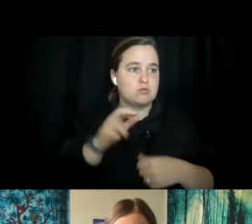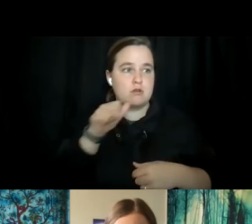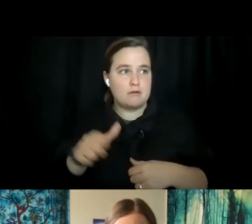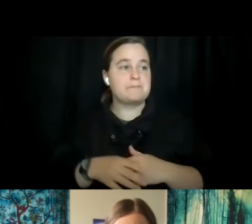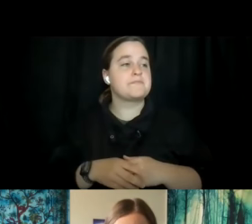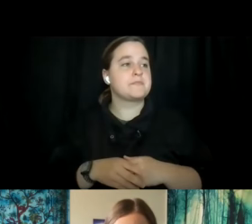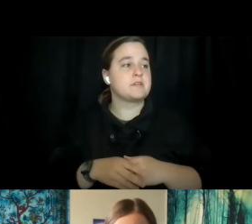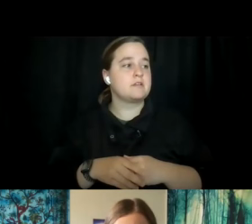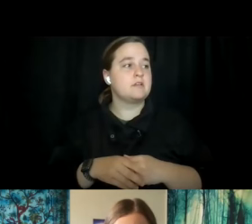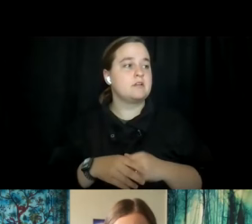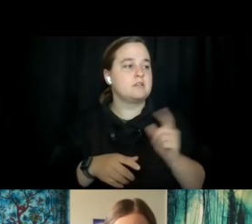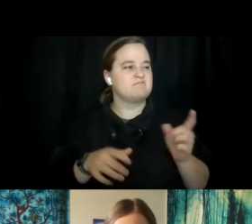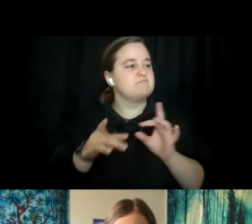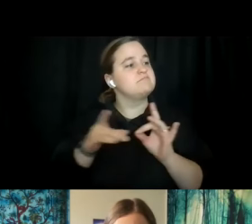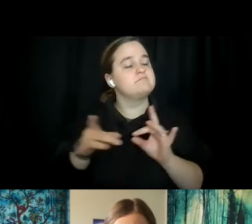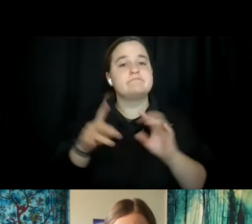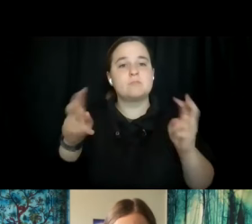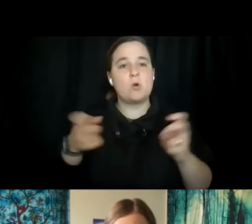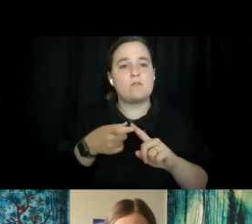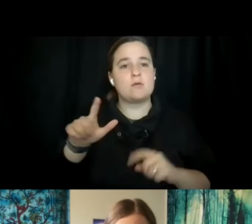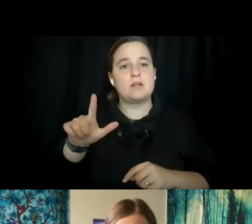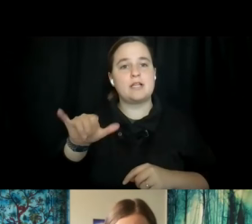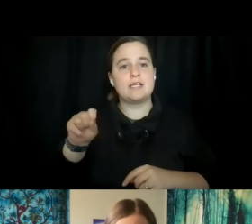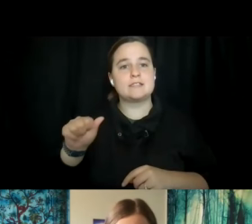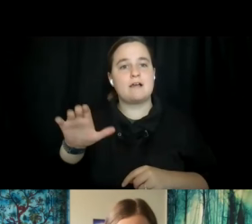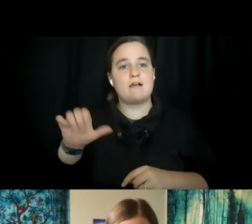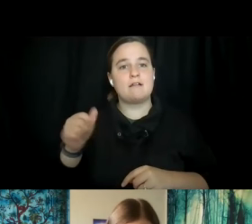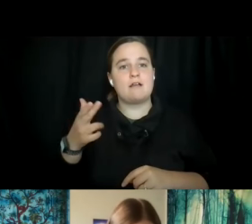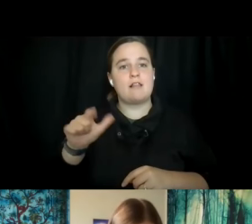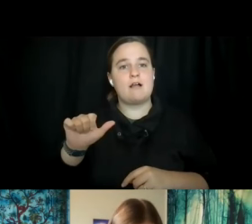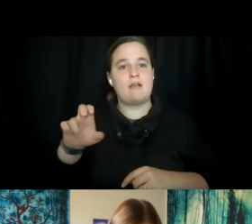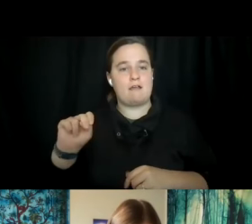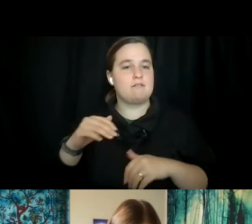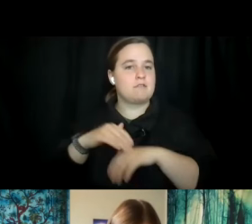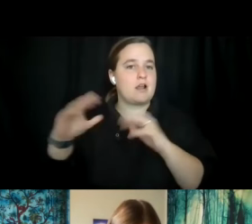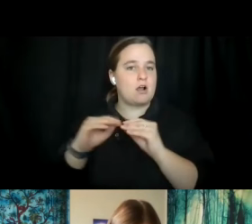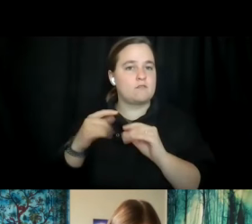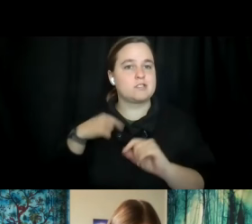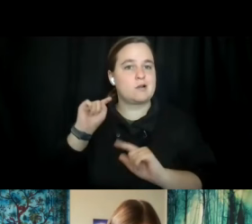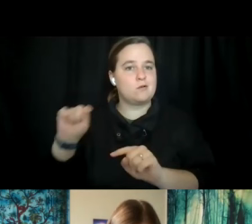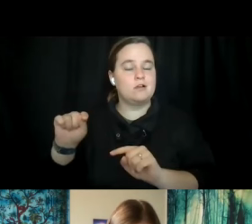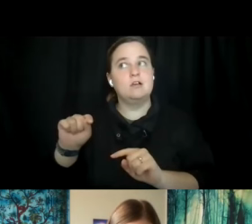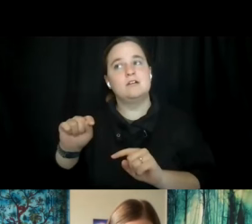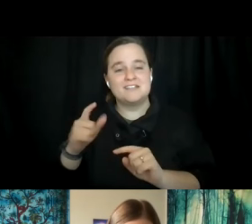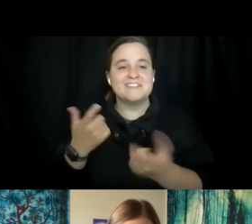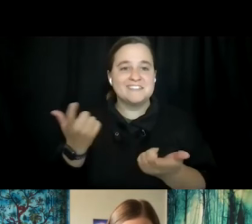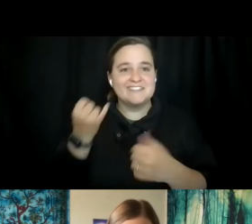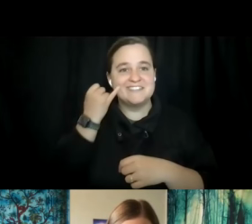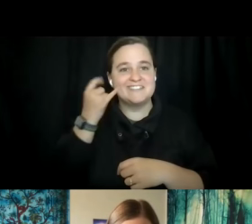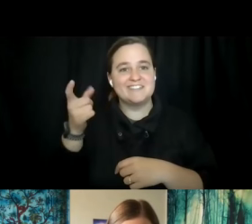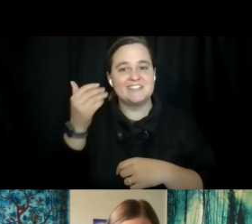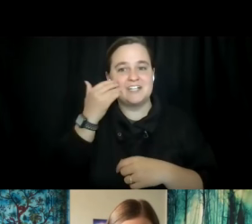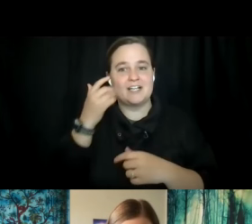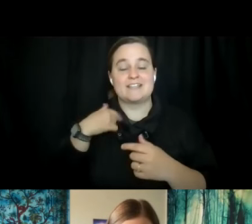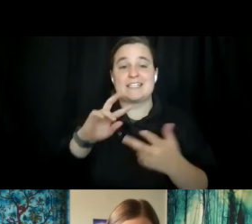stated by Dr. Lisa Callahan just last month at a conference I was at. If only she knew I was. This is the second time I've